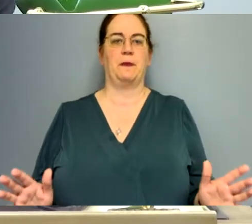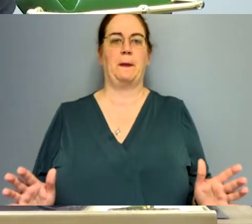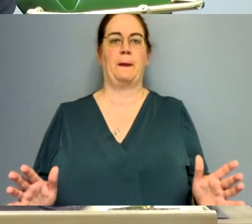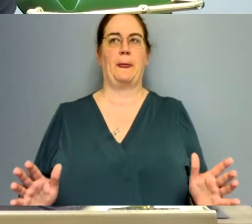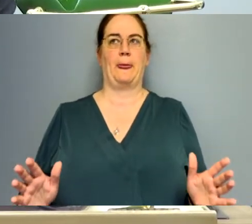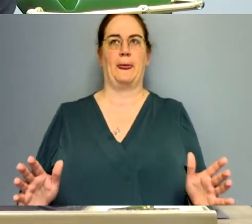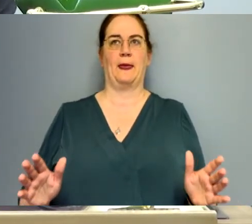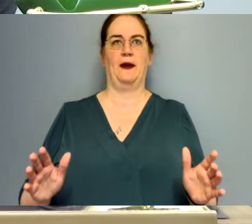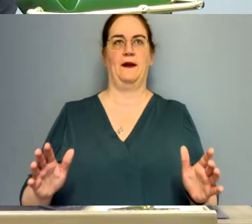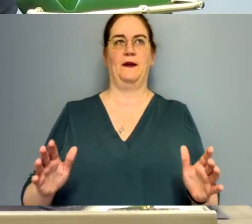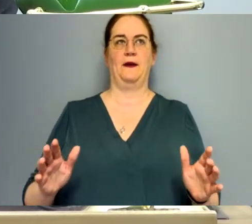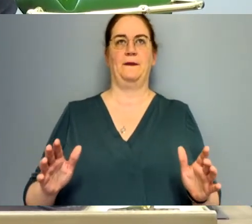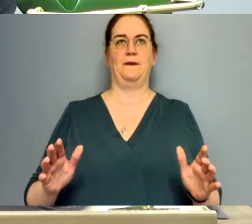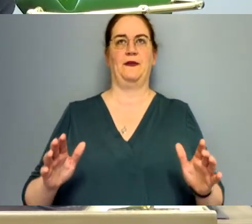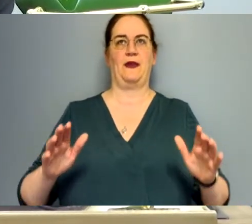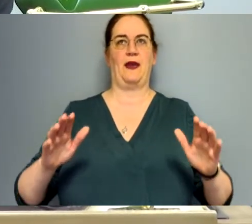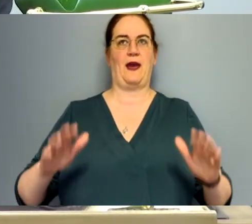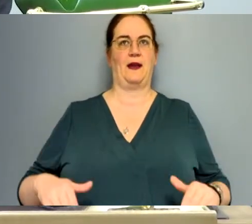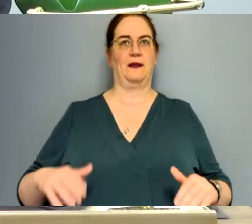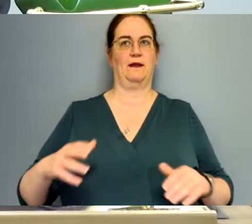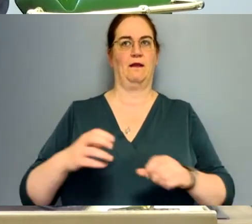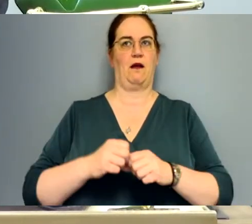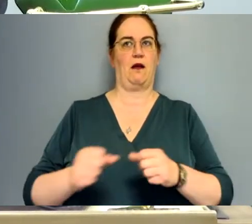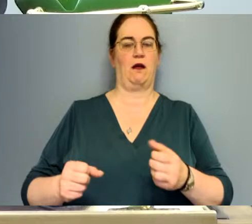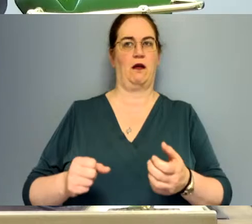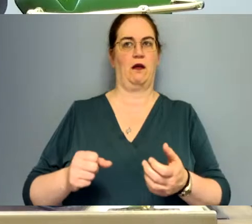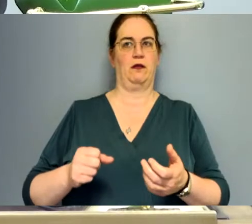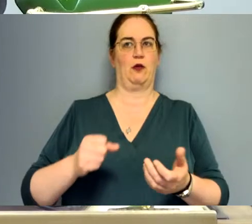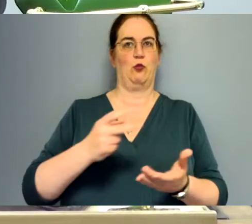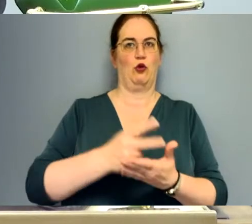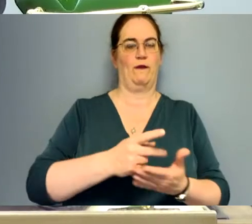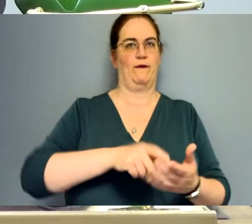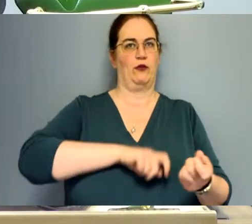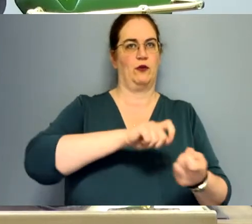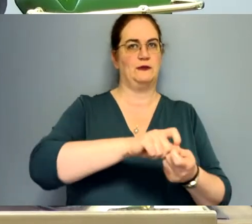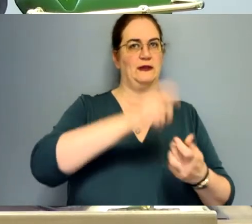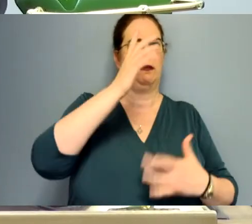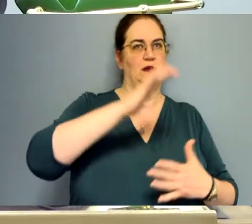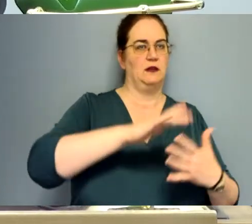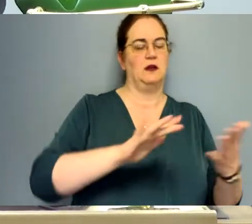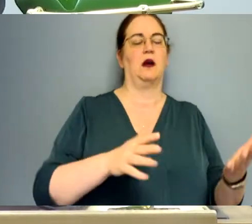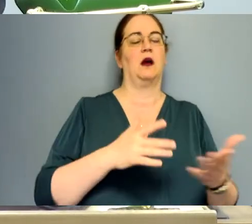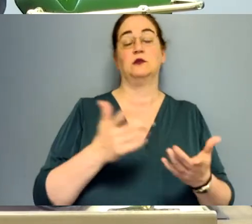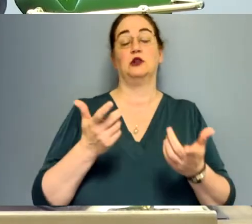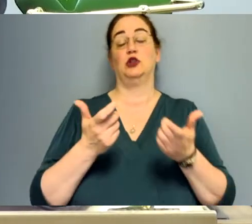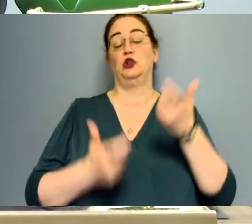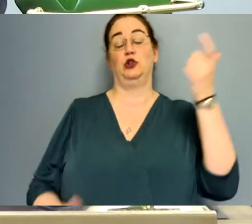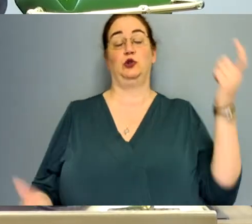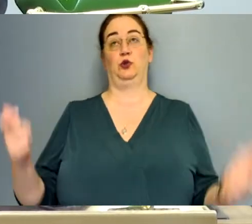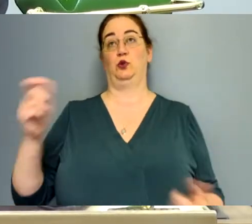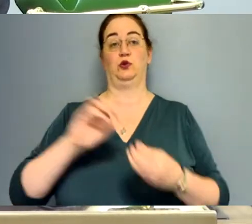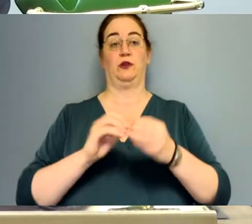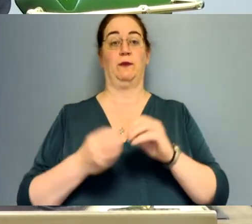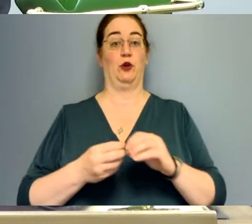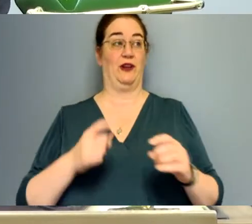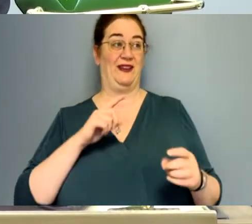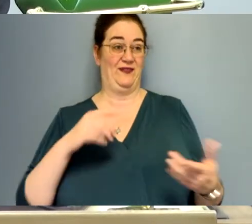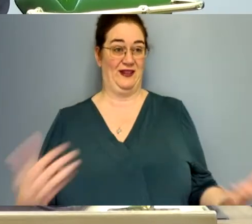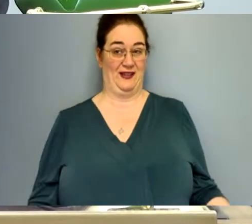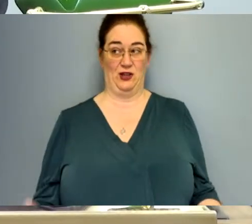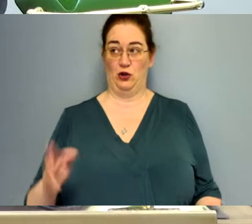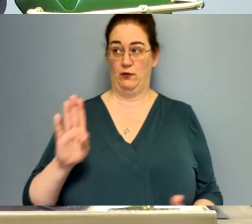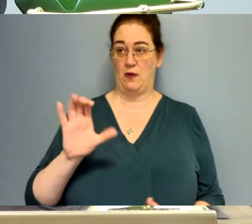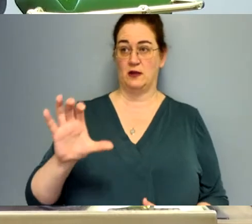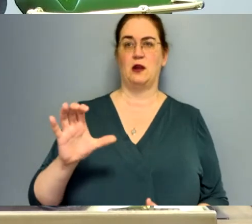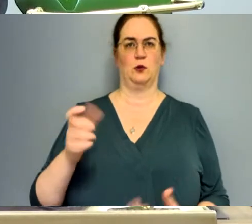they hadn't got approval for yet. I mean, it was just such a large number. And even here in Bucks County, there